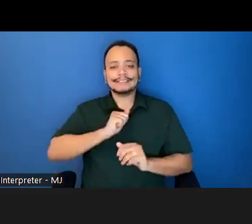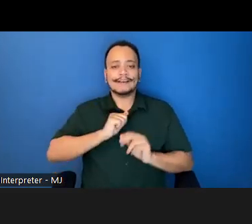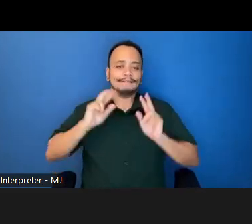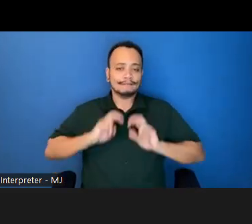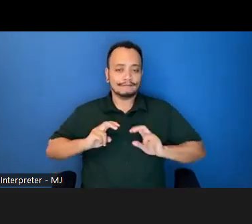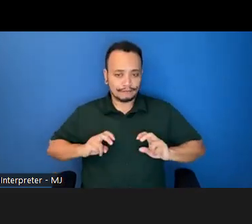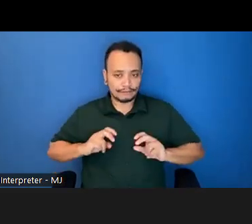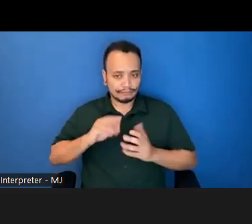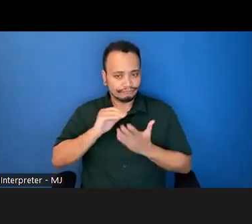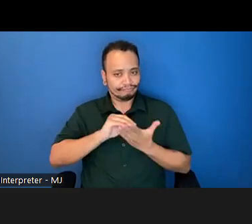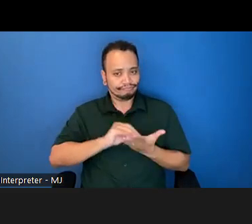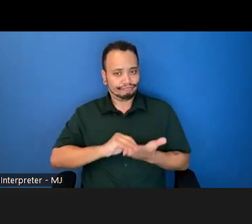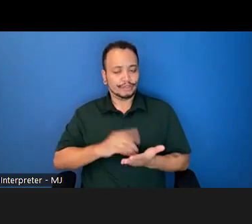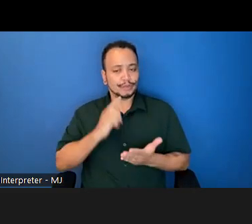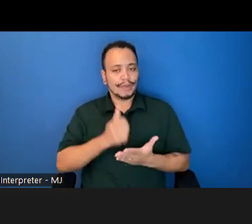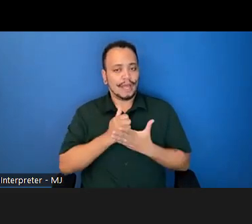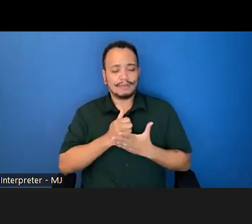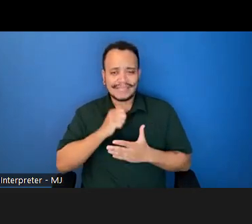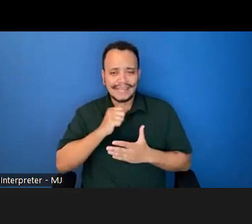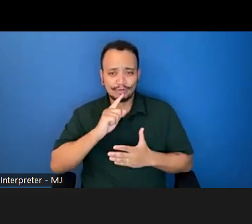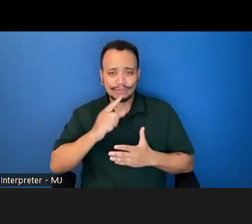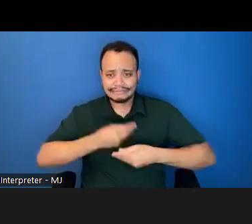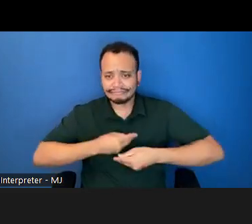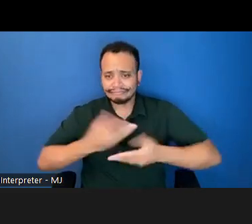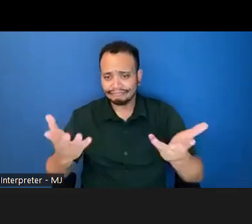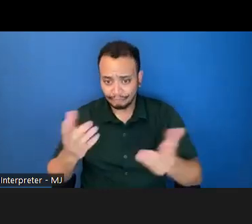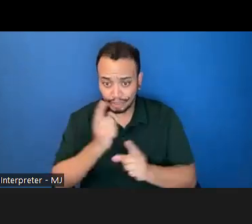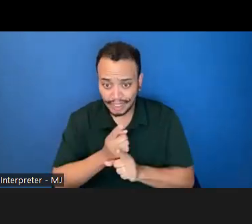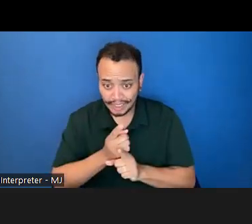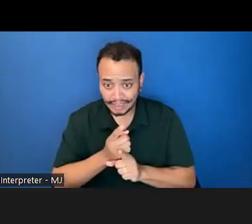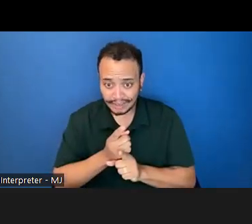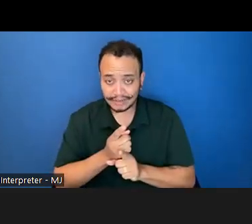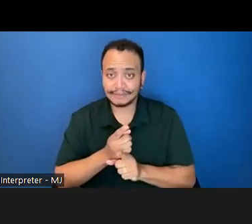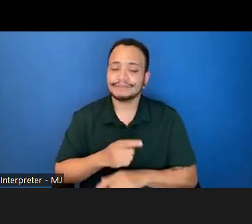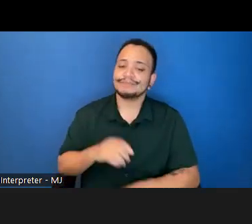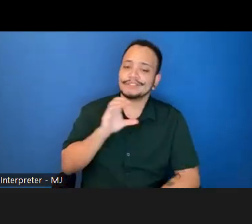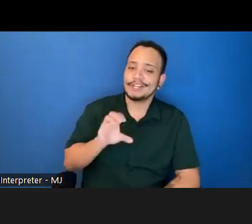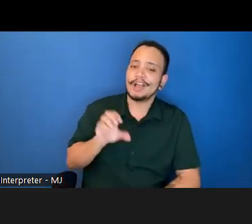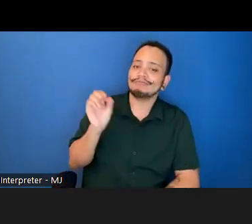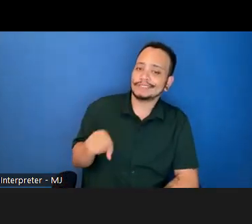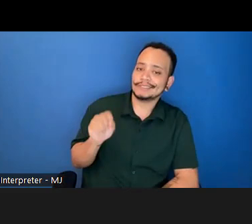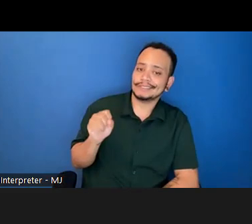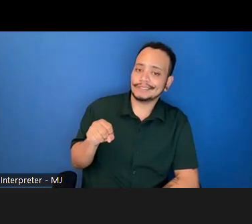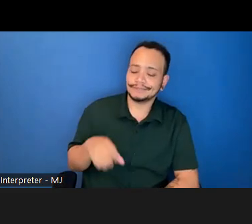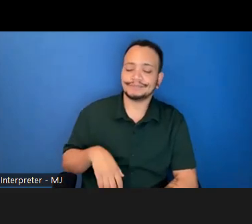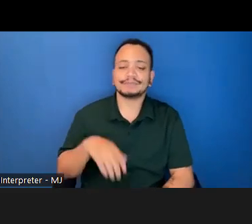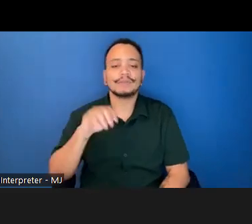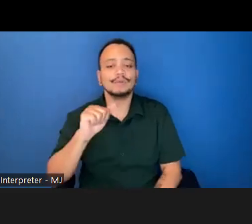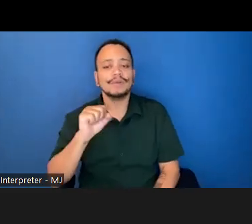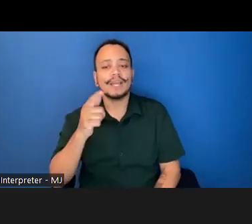more than to share with the public eventually. Right. So it's more of a, thinking back,